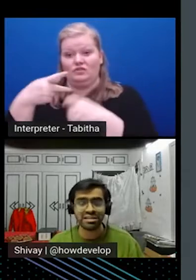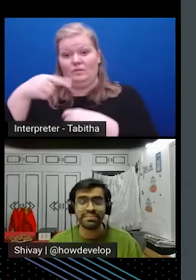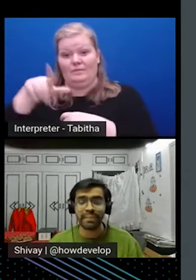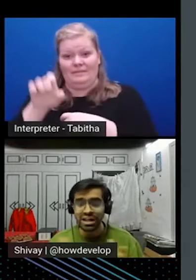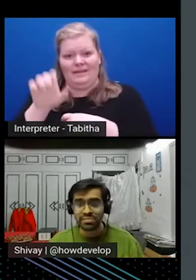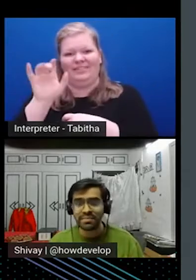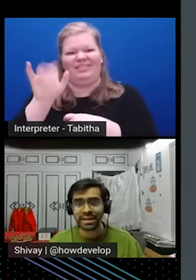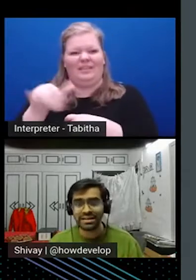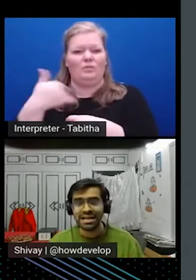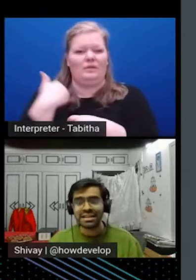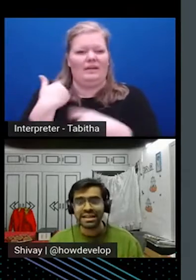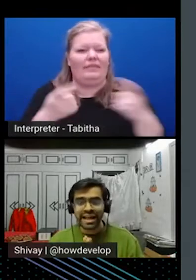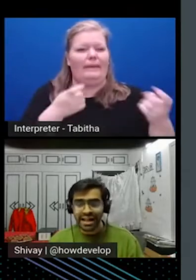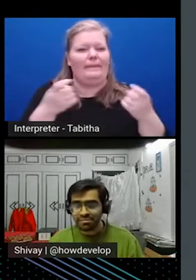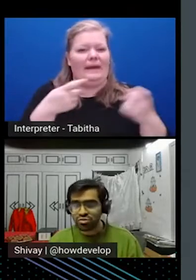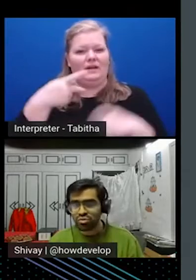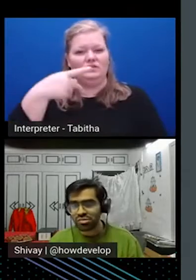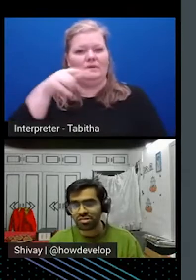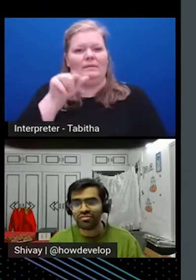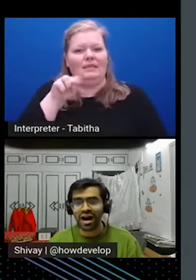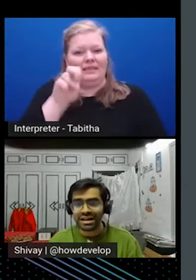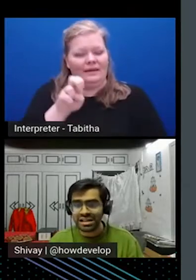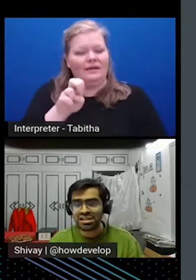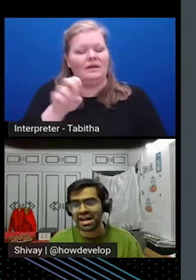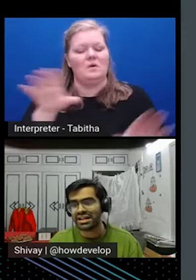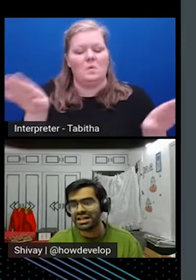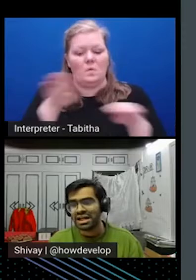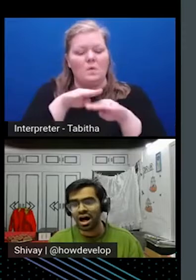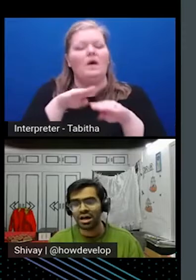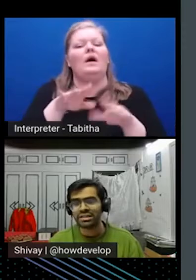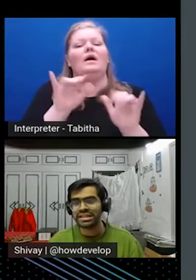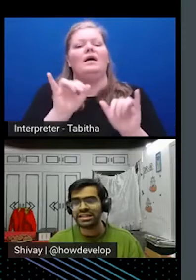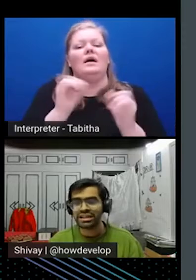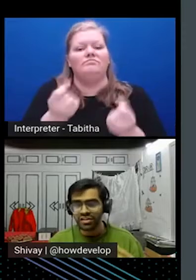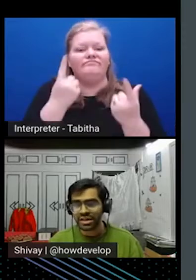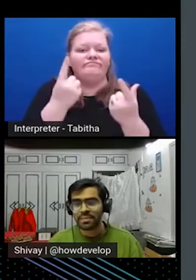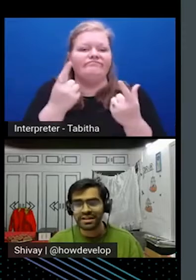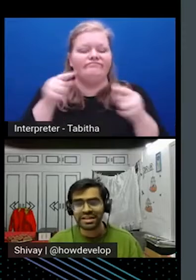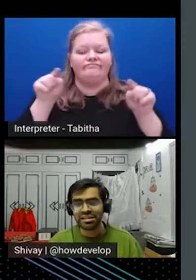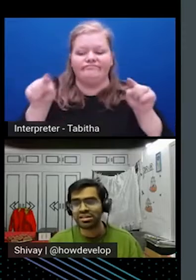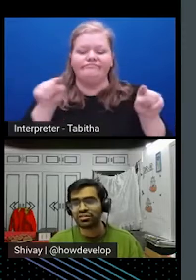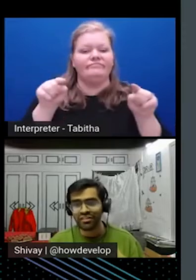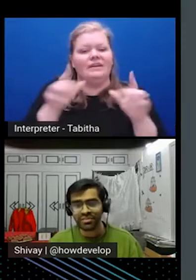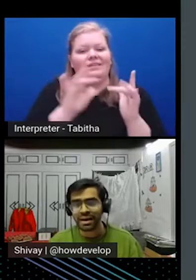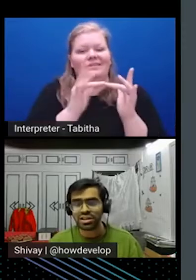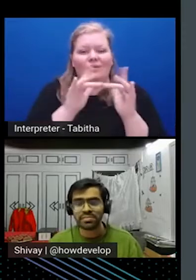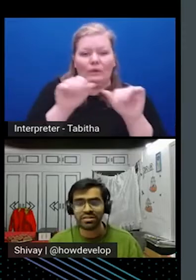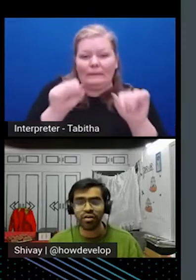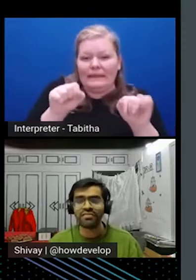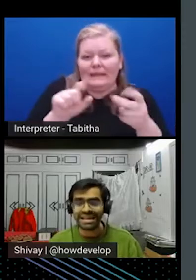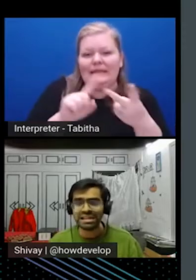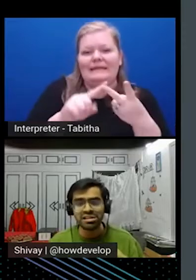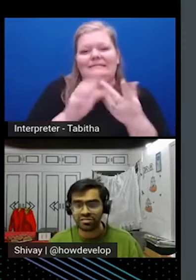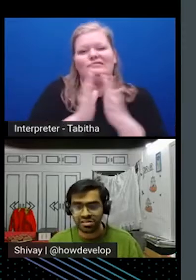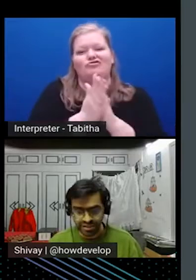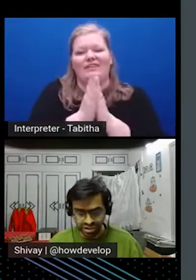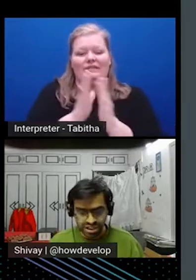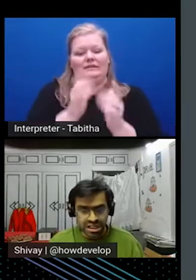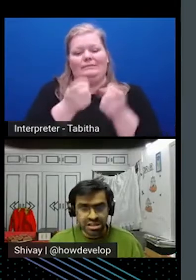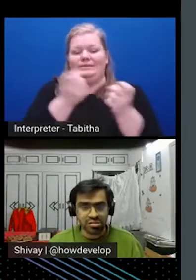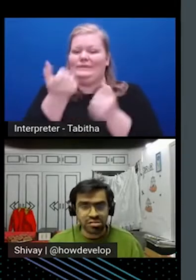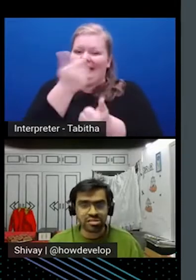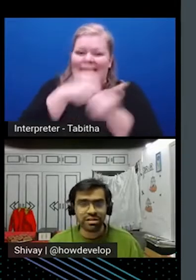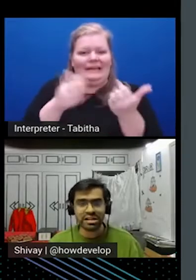have as the management plane that helps to sort of understand the network capabilities, the traffic management of any service